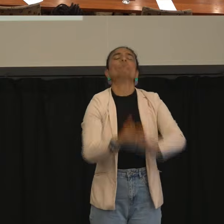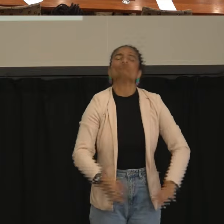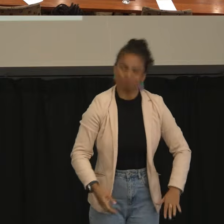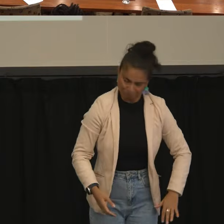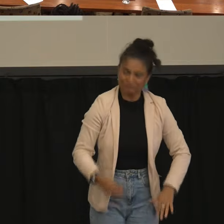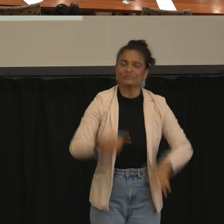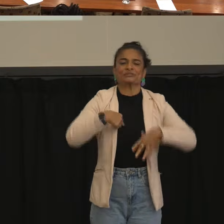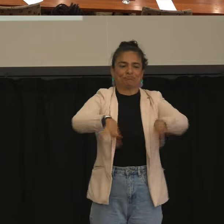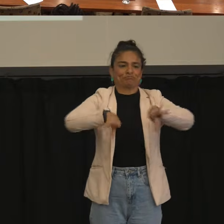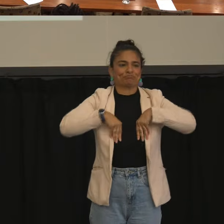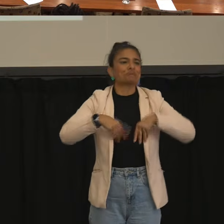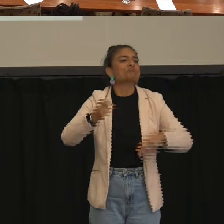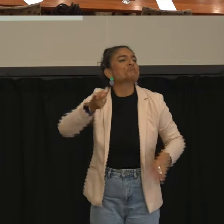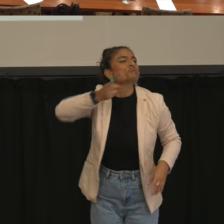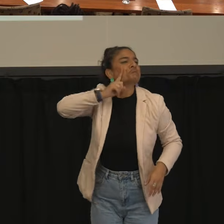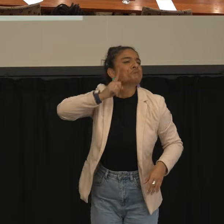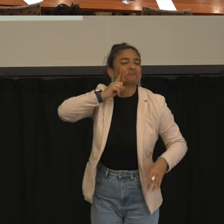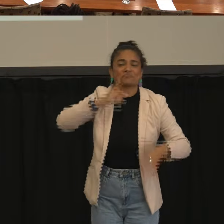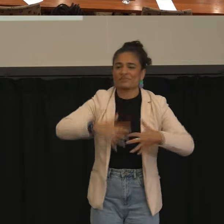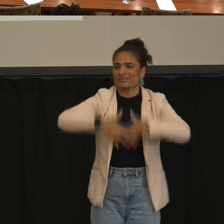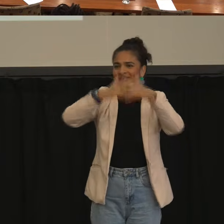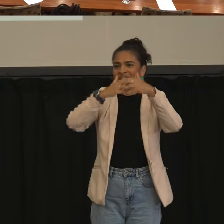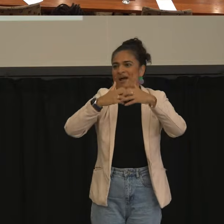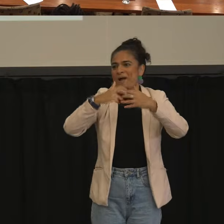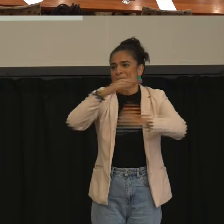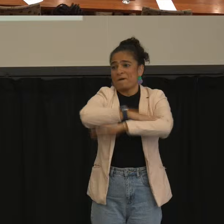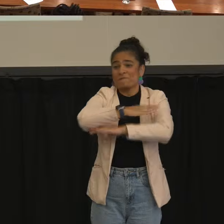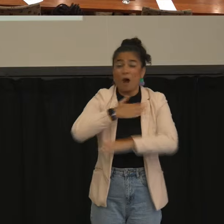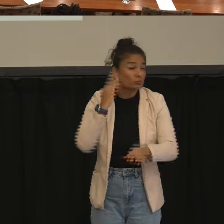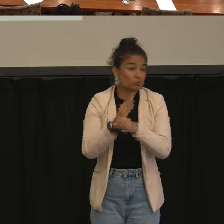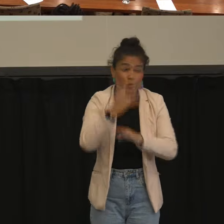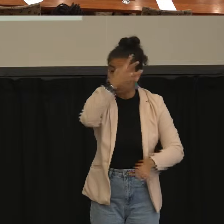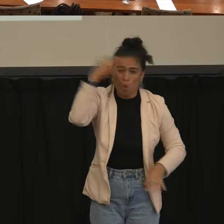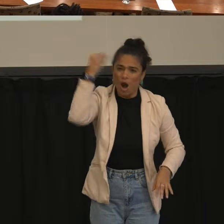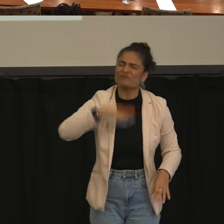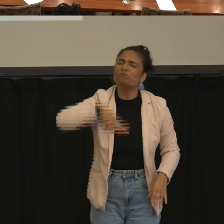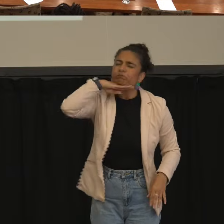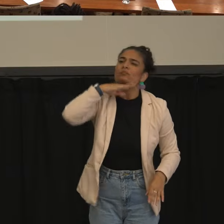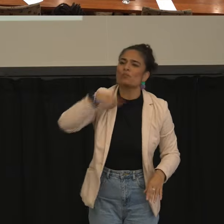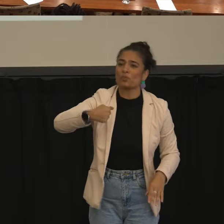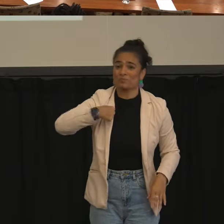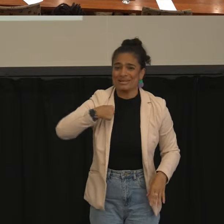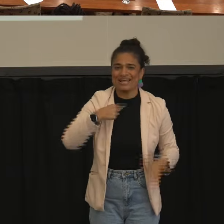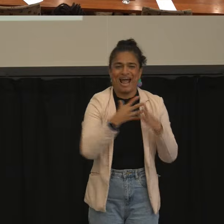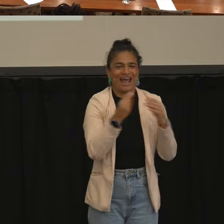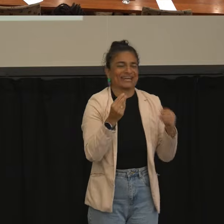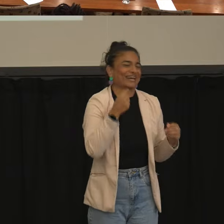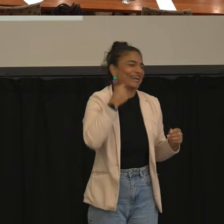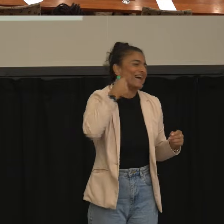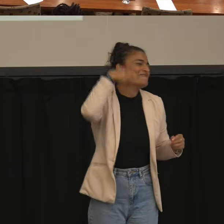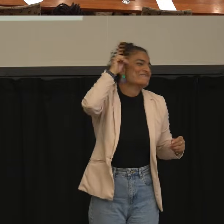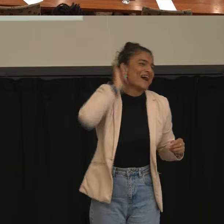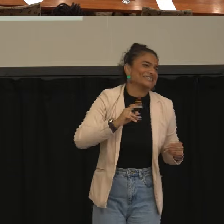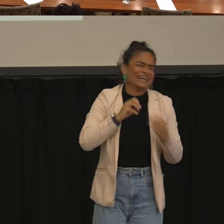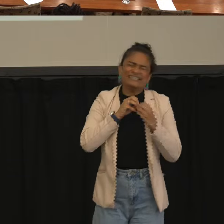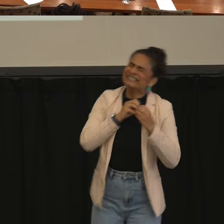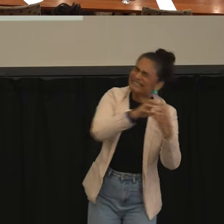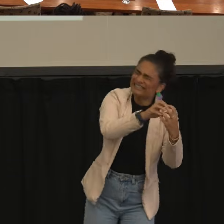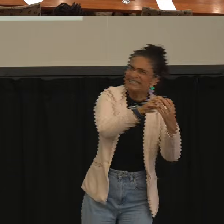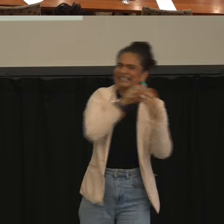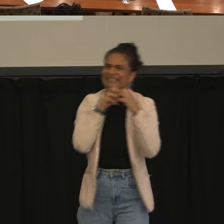yes, HandLab, we can do it, let's see. And so we developed LMS. I know Jean is fed up with me